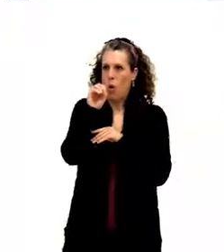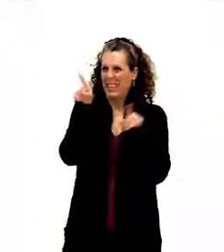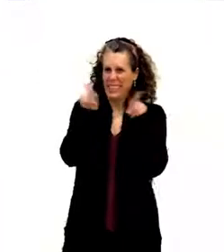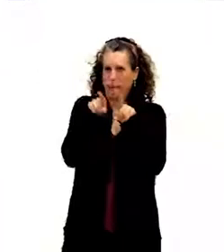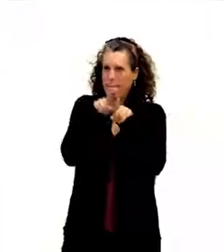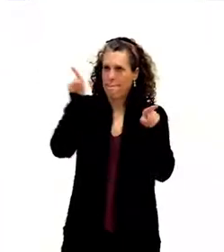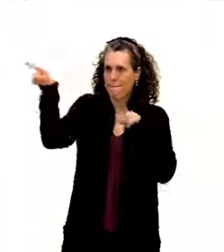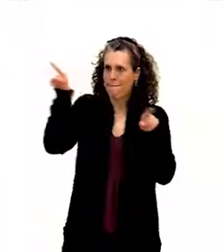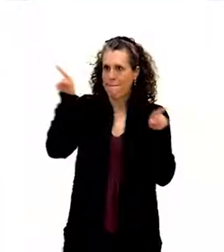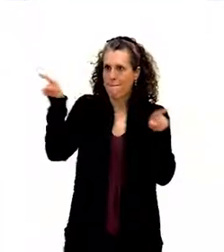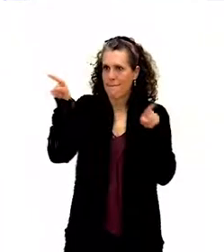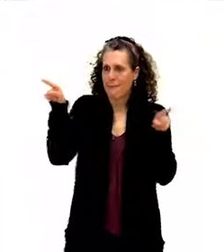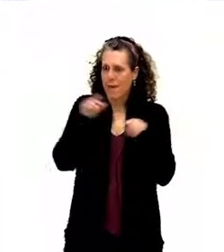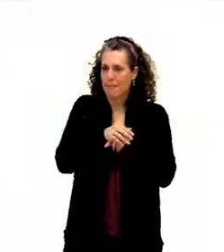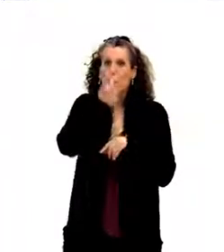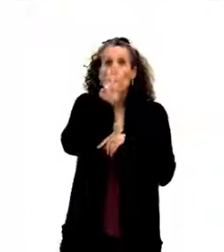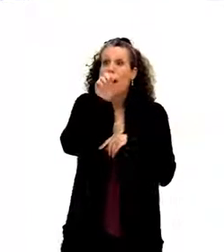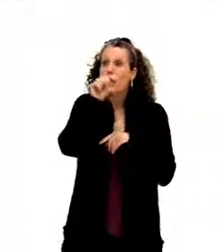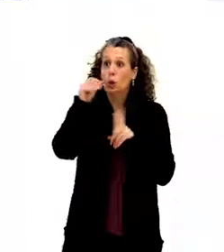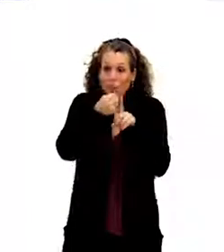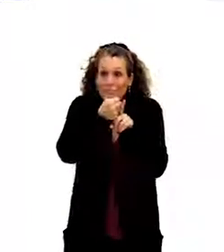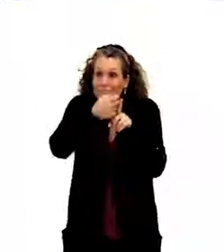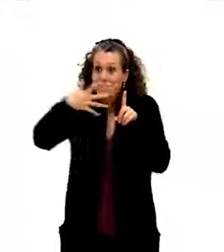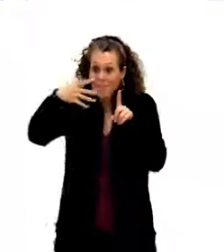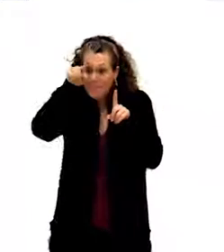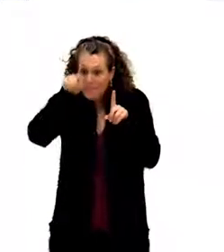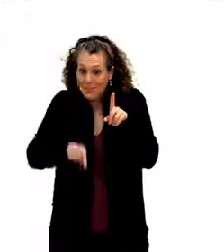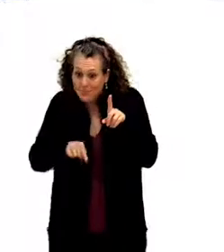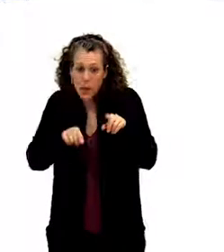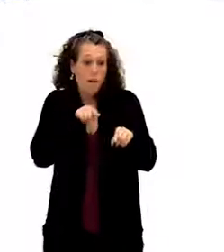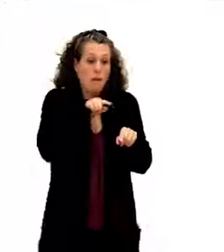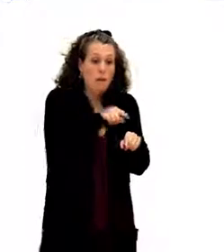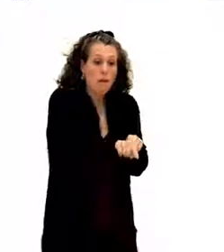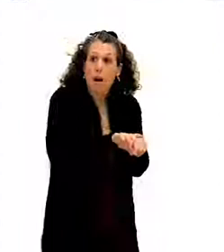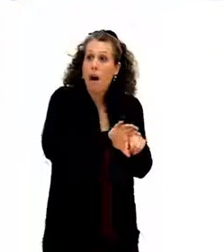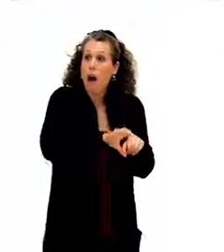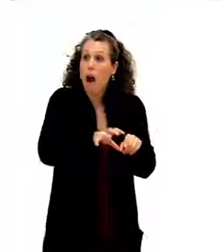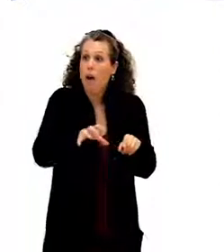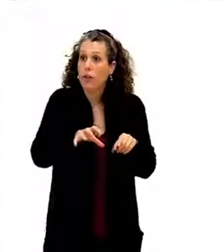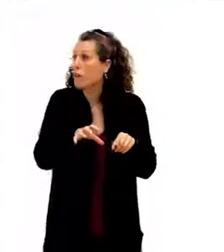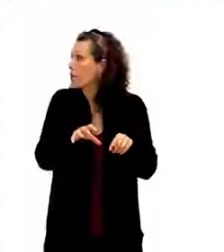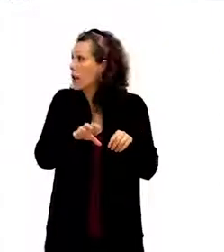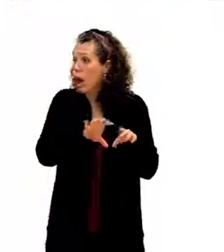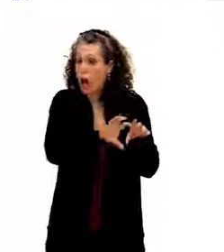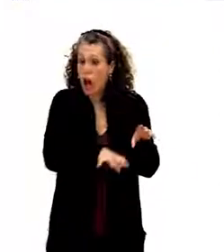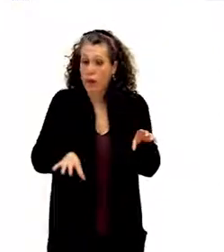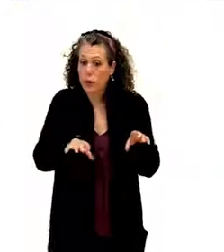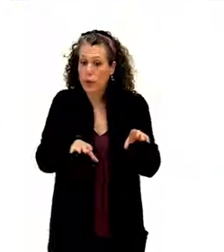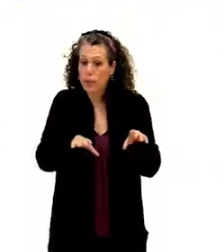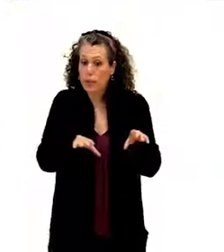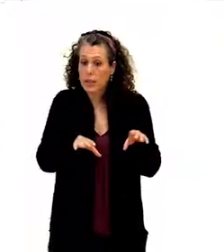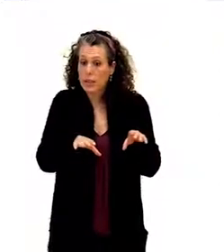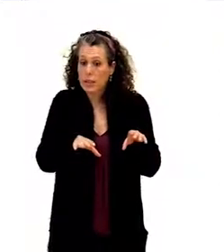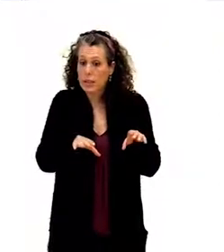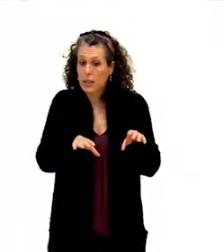obligations. That means whatever is accepted to your country in the South universally should